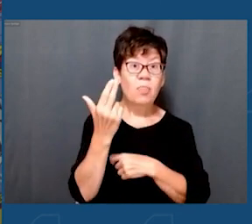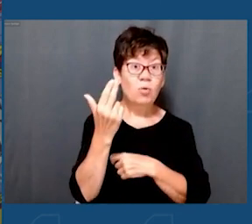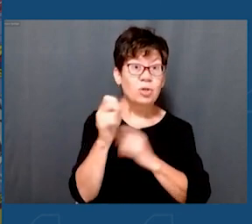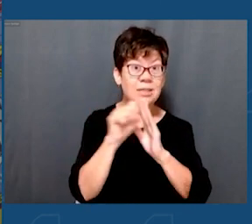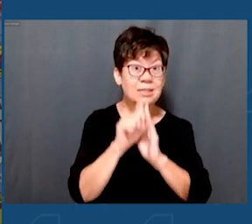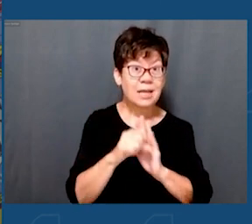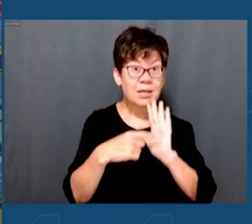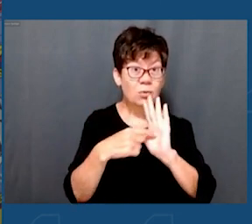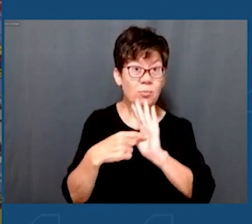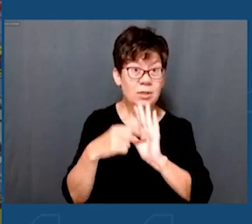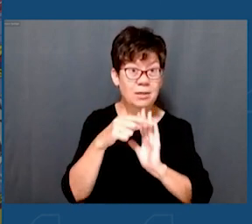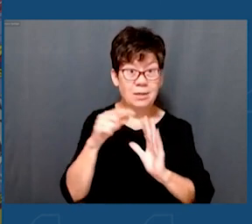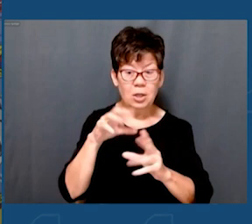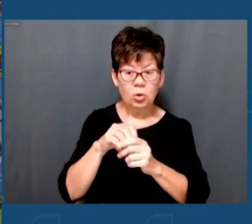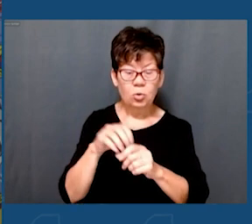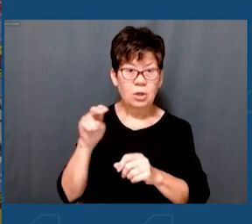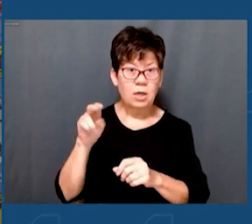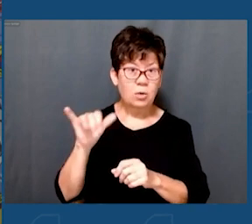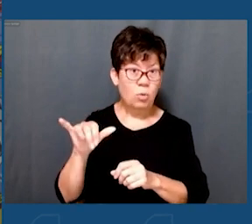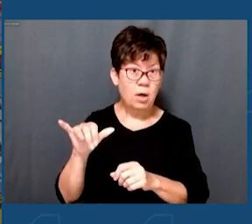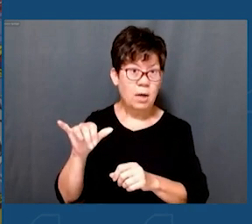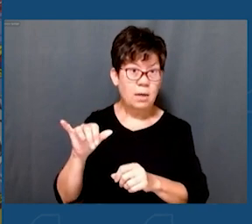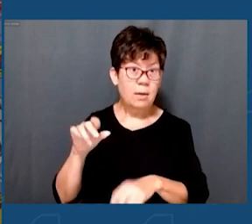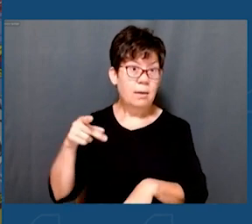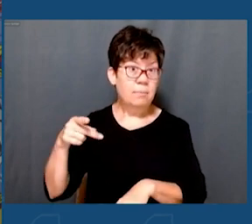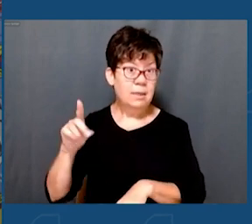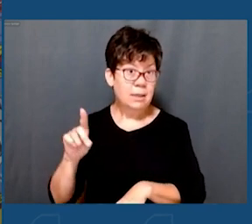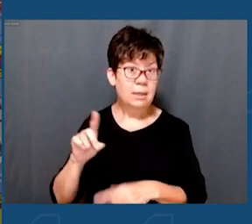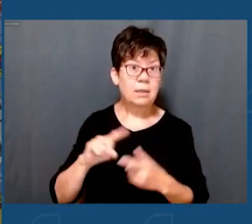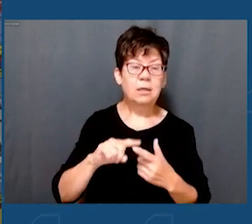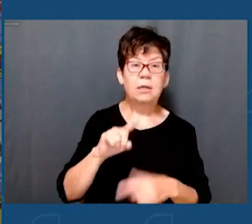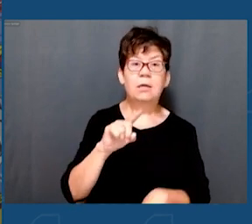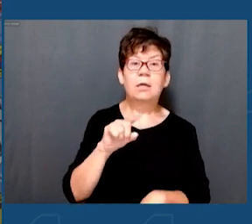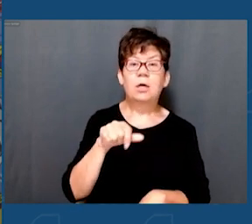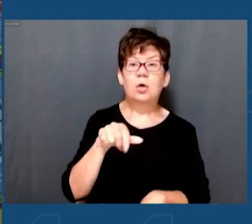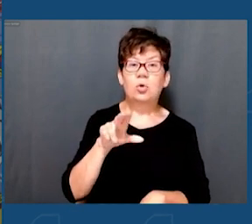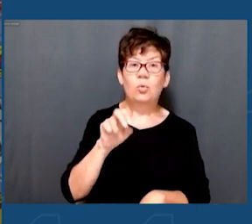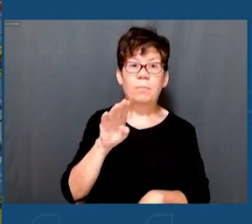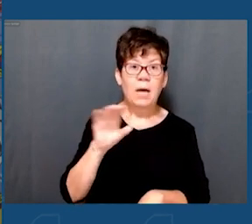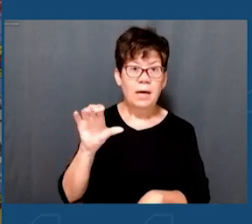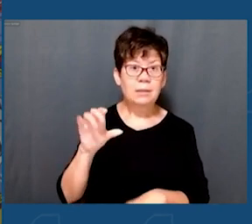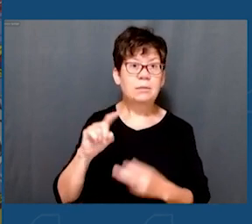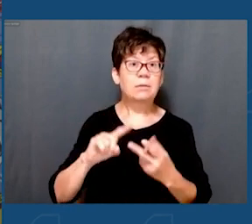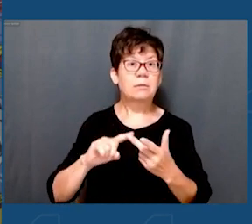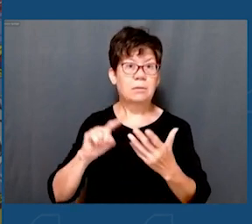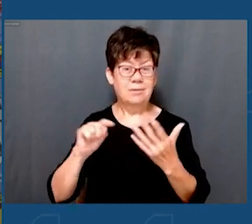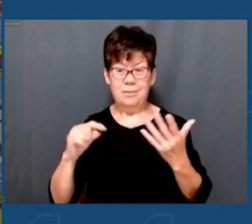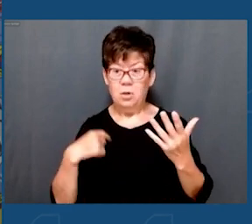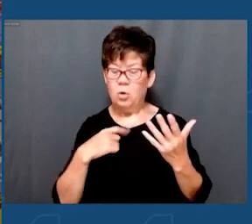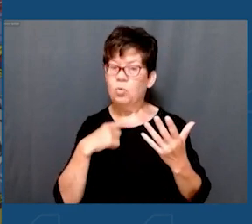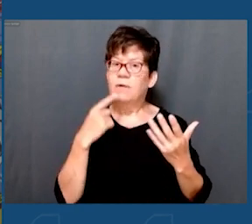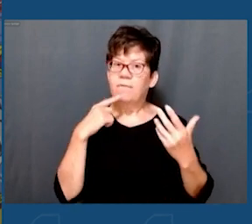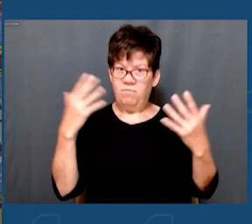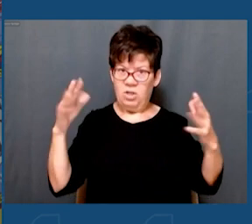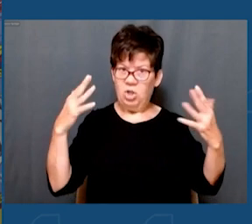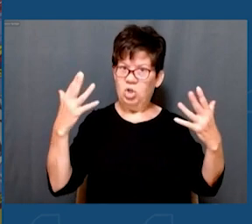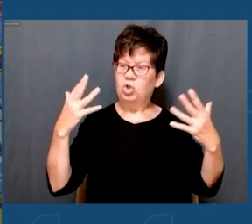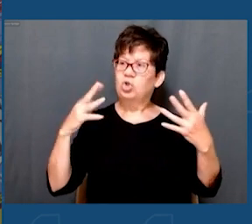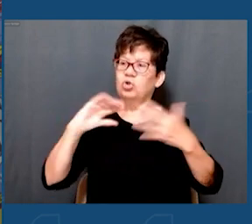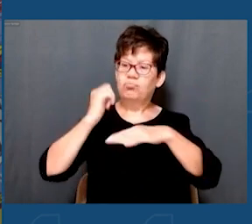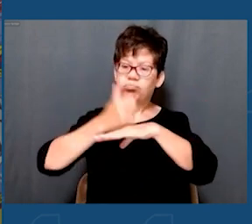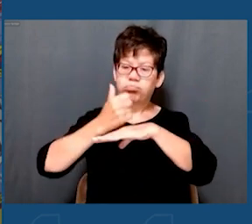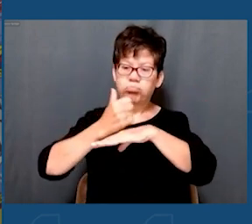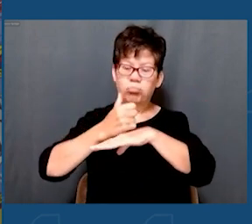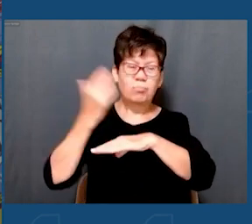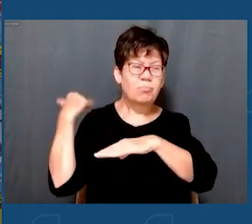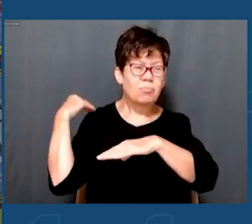well as NYPD, Boston PD, Quebec, and the ATF. We formed it before when violence was just raging around the state.